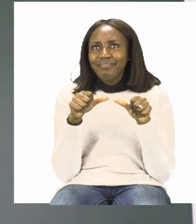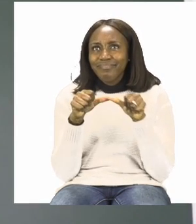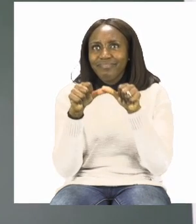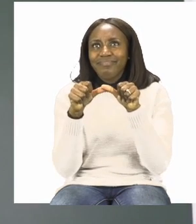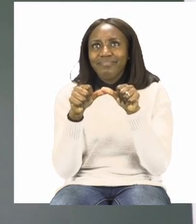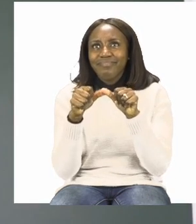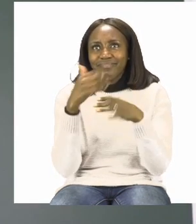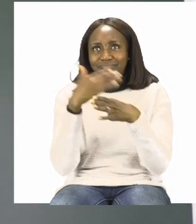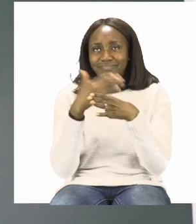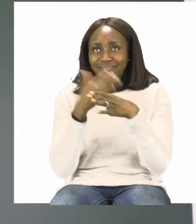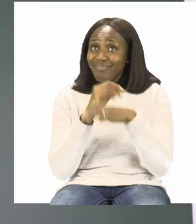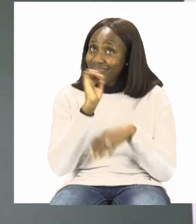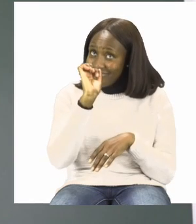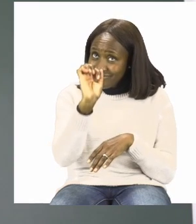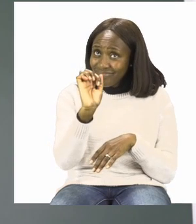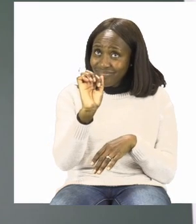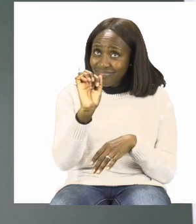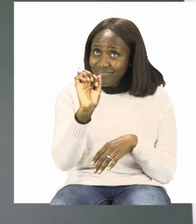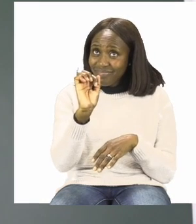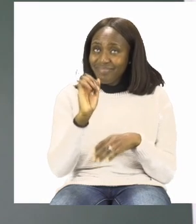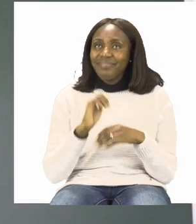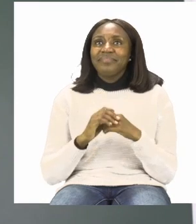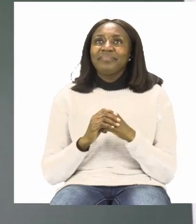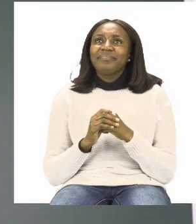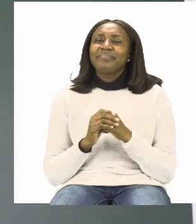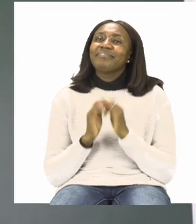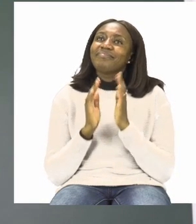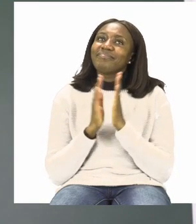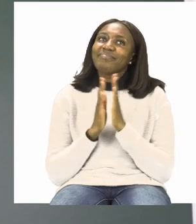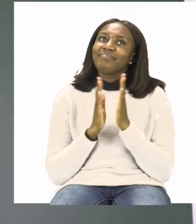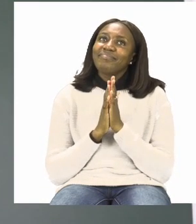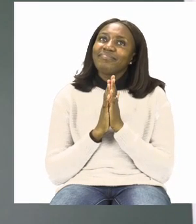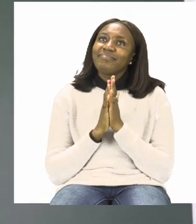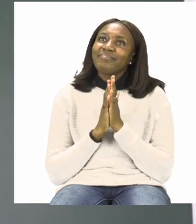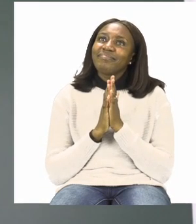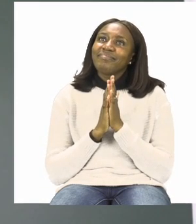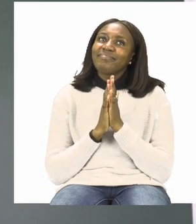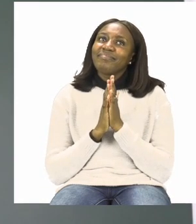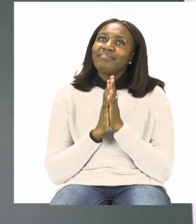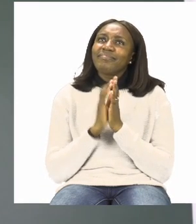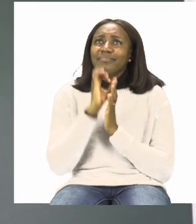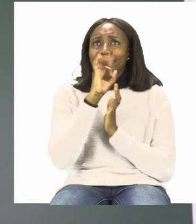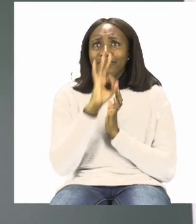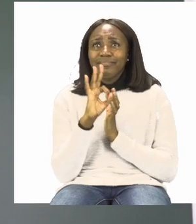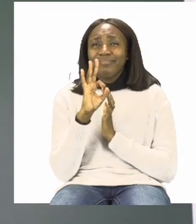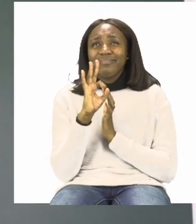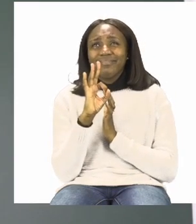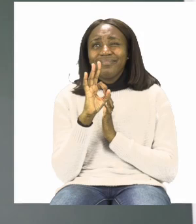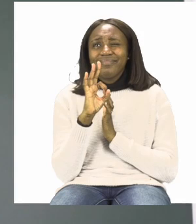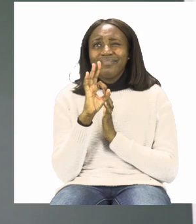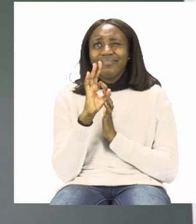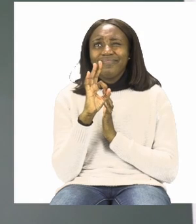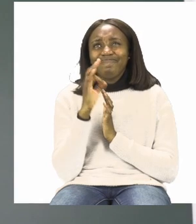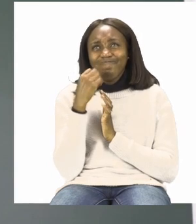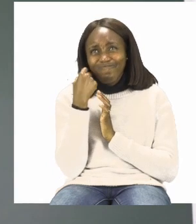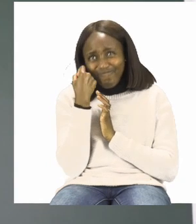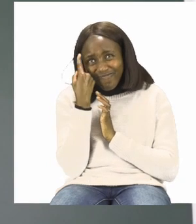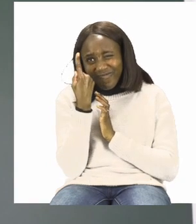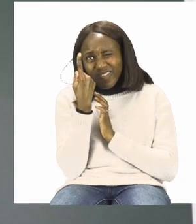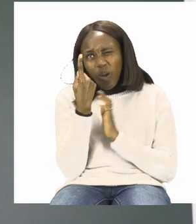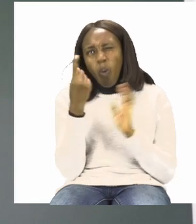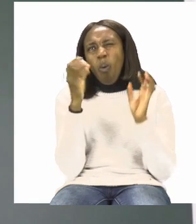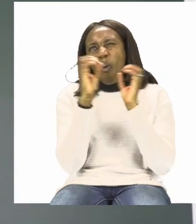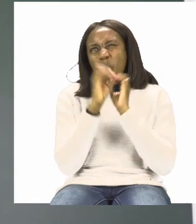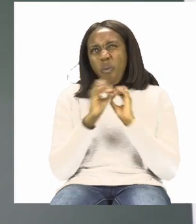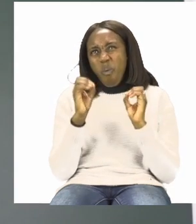these fun activities. Remember, if you find an activity difficult, you